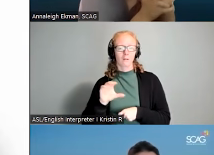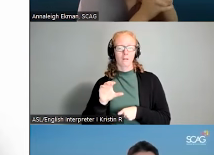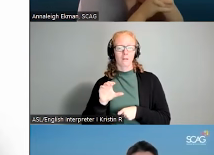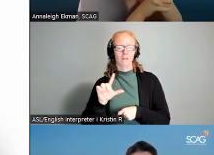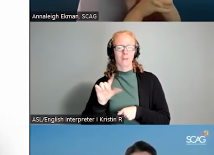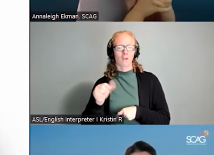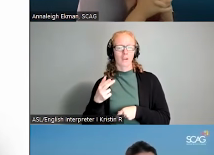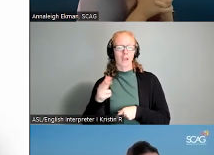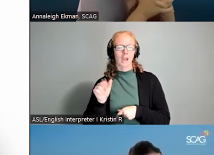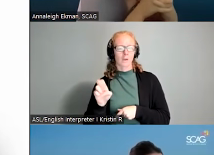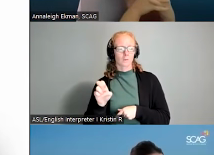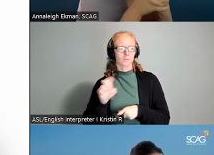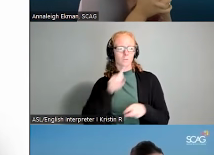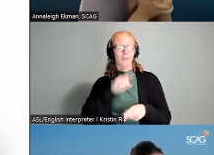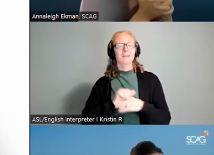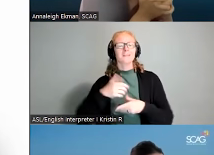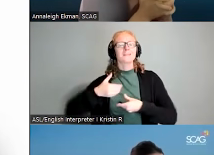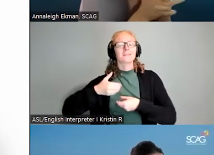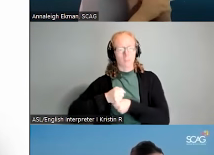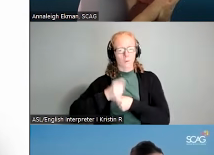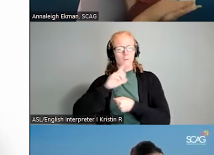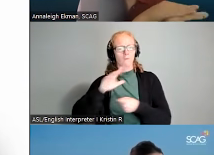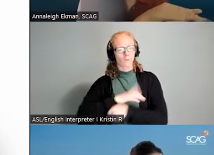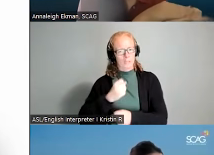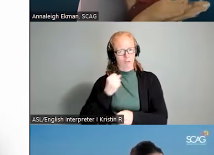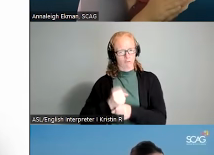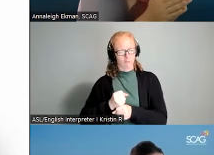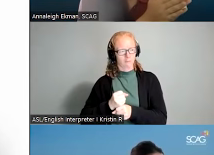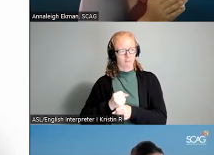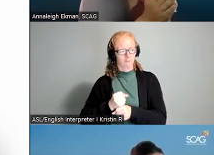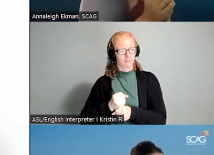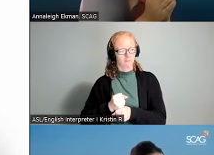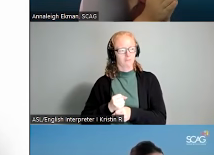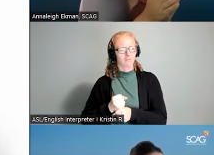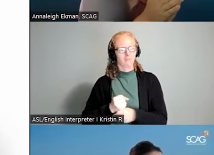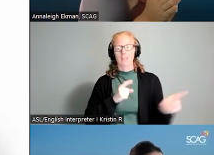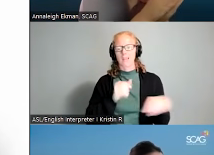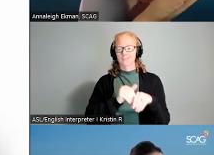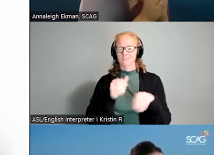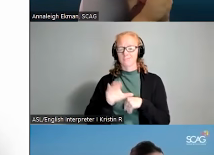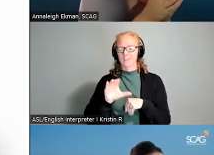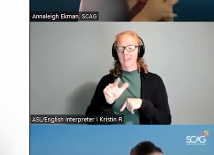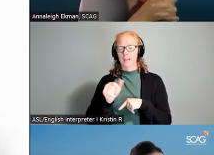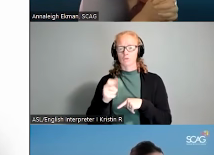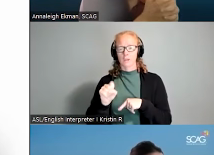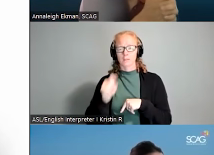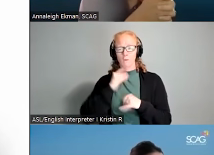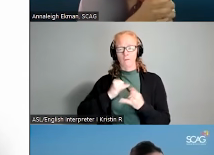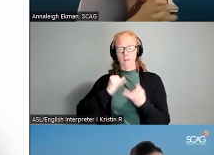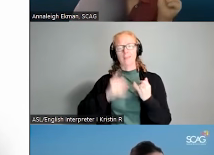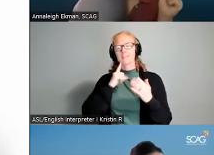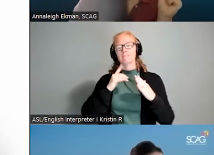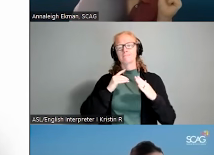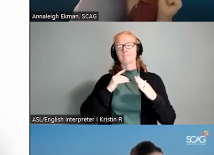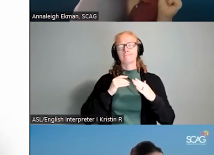is a summary of notices received throughout the year. And that is sent to Caltrans as a final work product. So it's more of a performance measure of